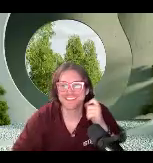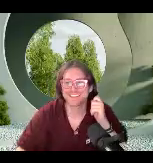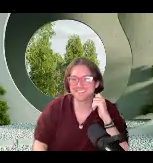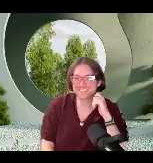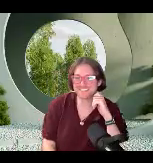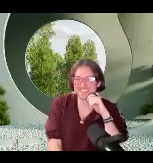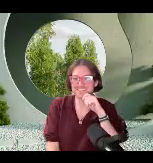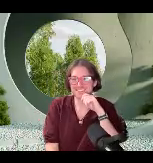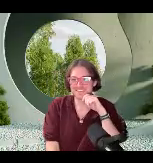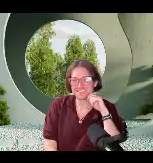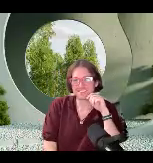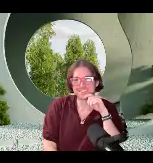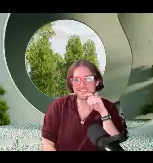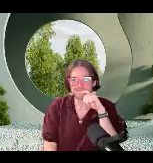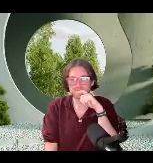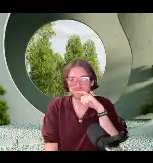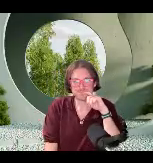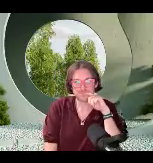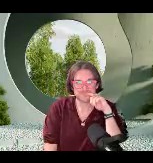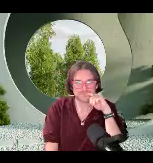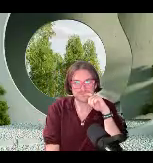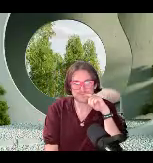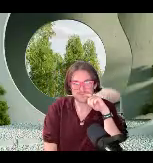that. So with the